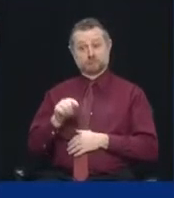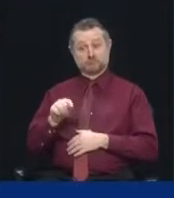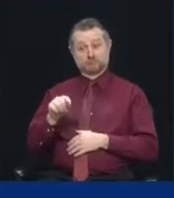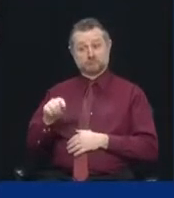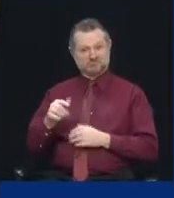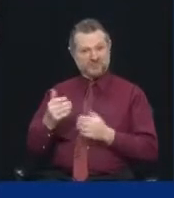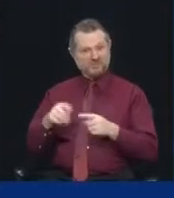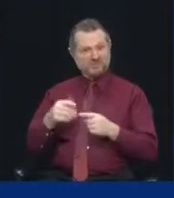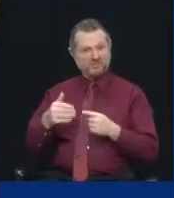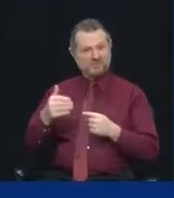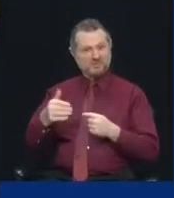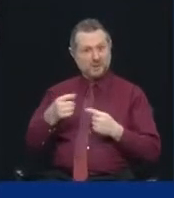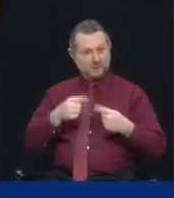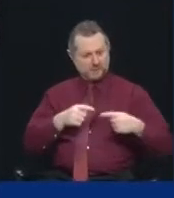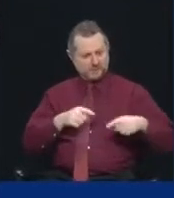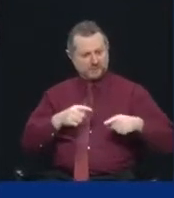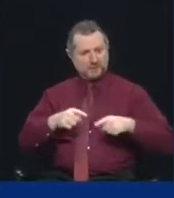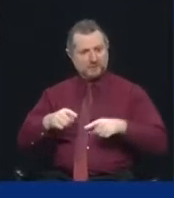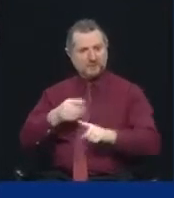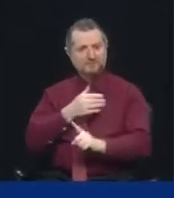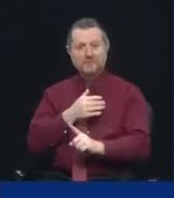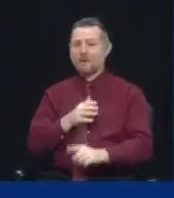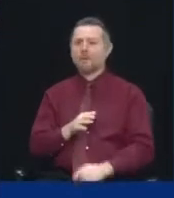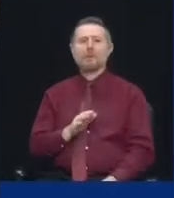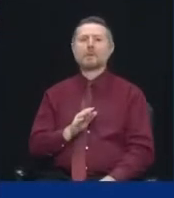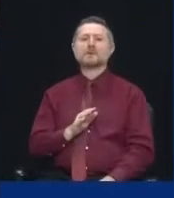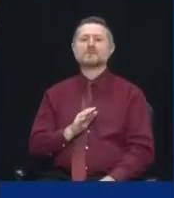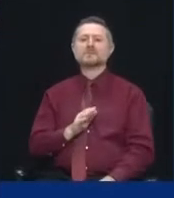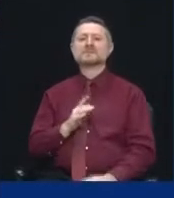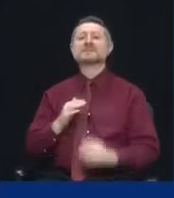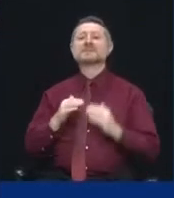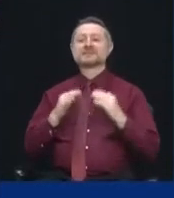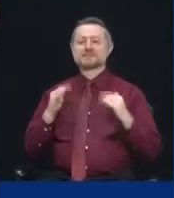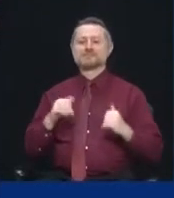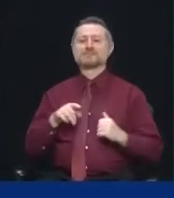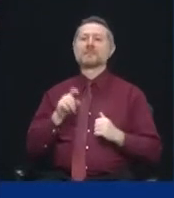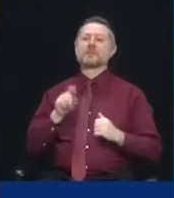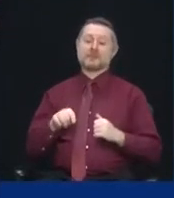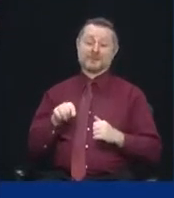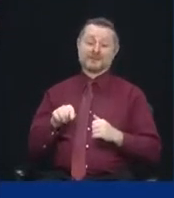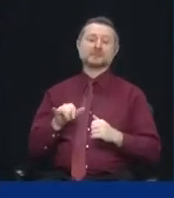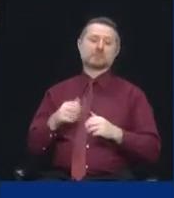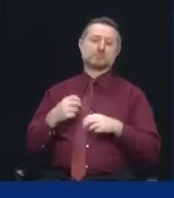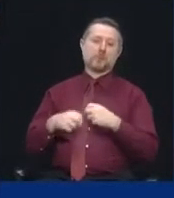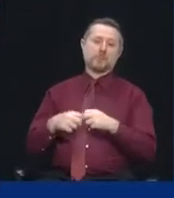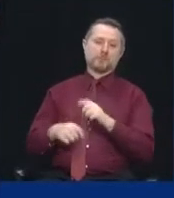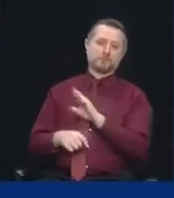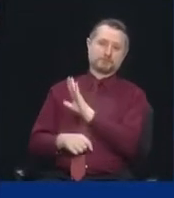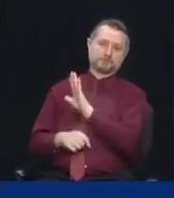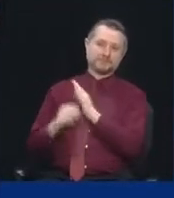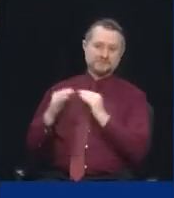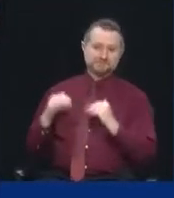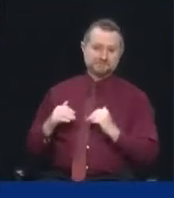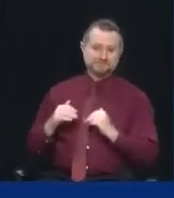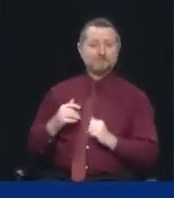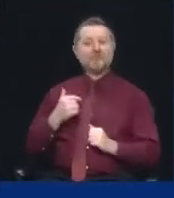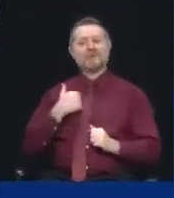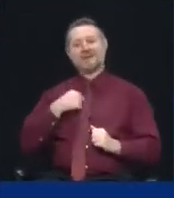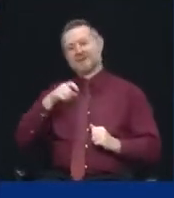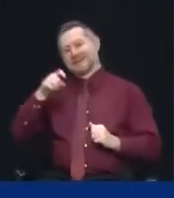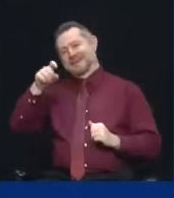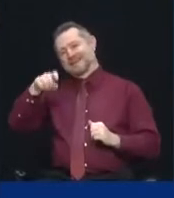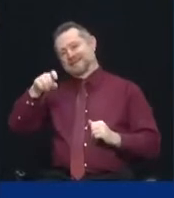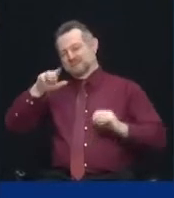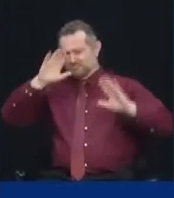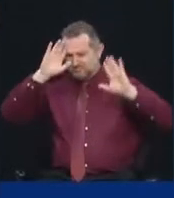an episodic problem. It is a systemic problem. And we need to attack this issue